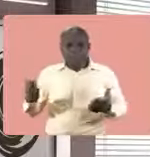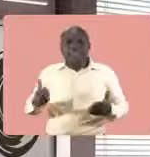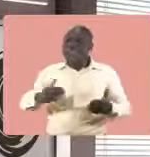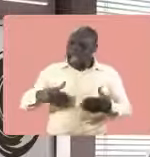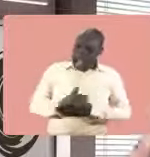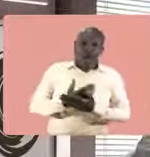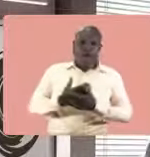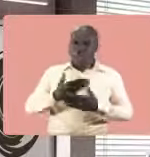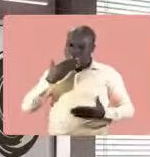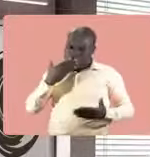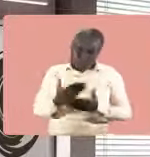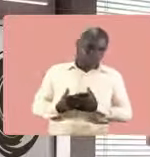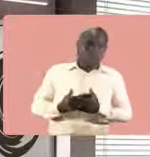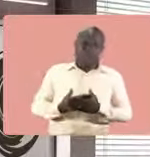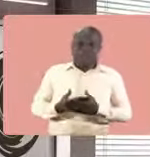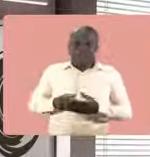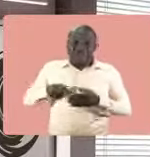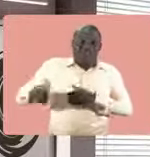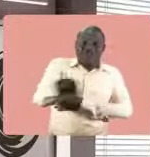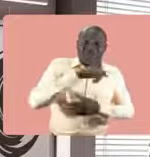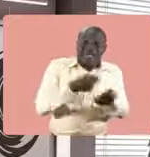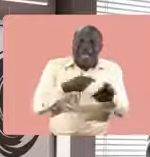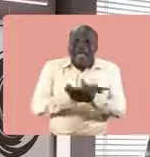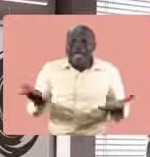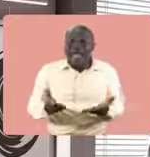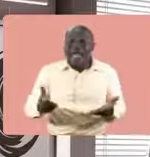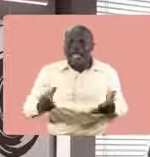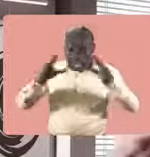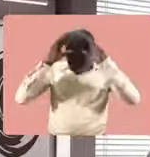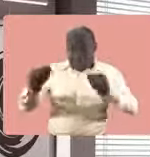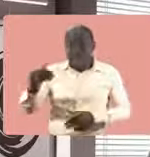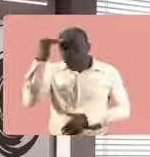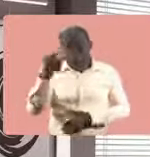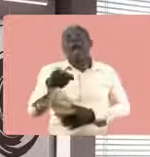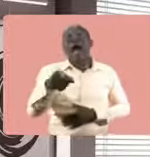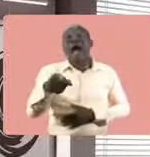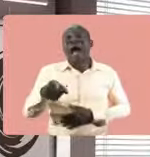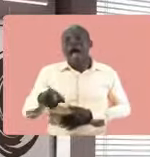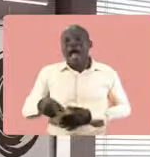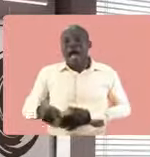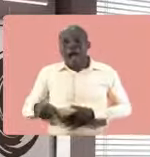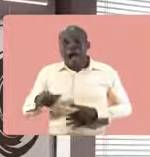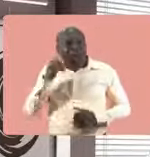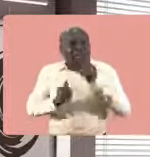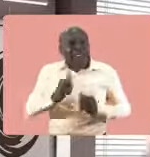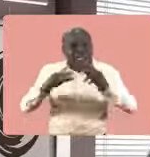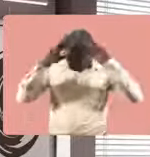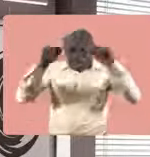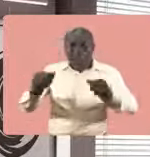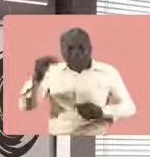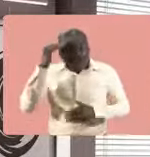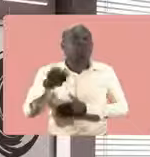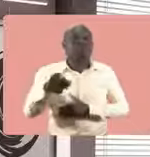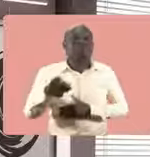son, my penny, my friend. Yet again, hey, or my penny bay. I know my penny that da bay, I don't have a funny phone. Afre sabi, oh, here,